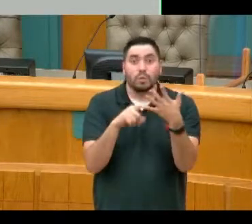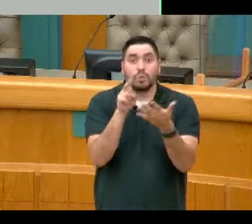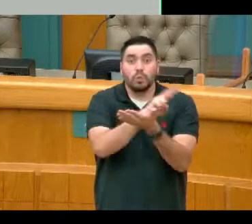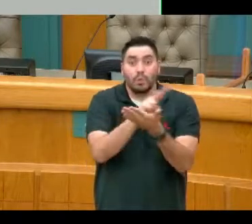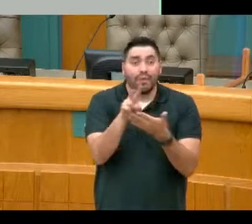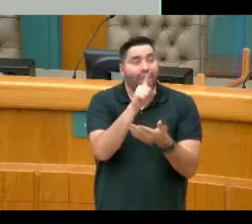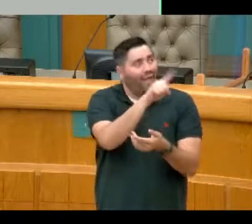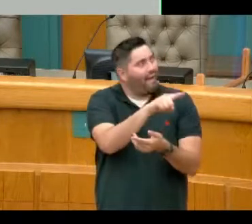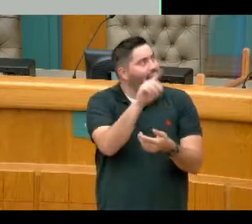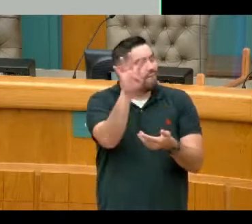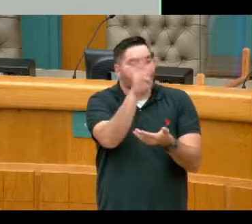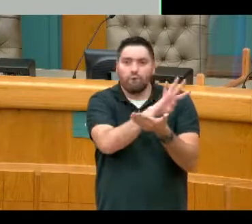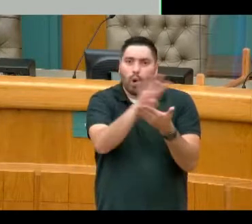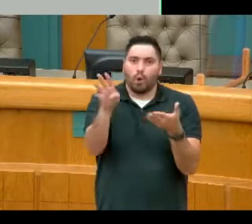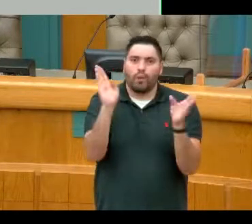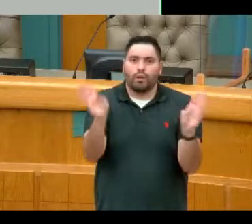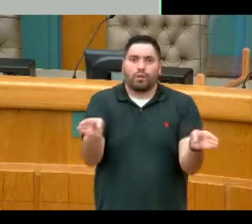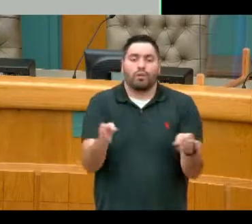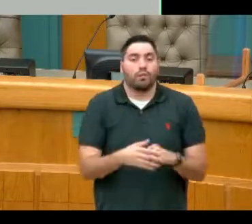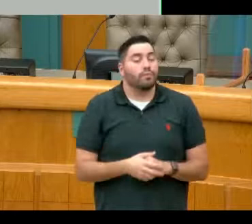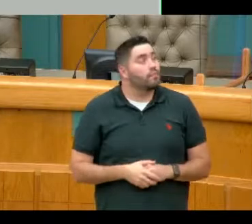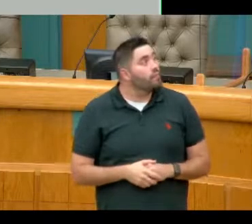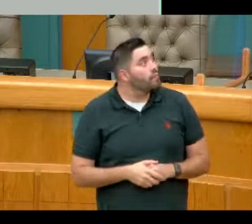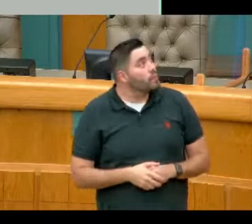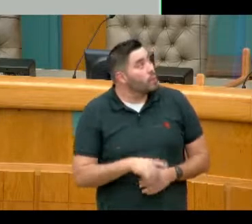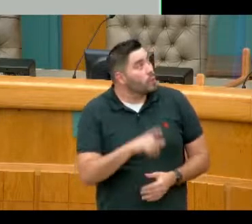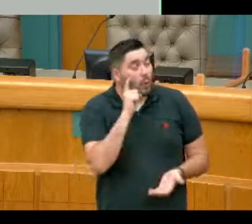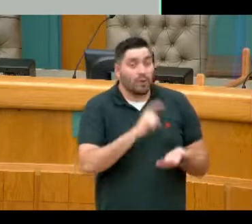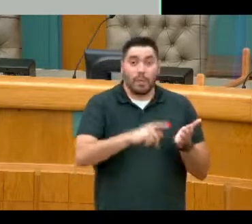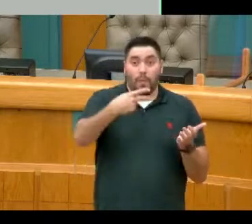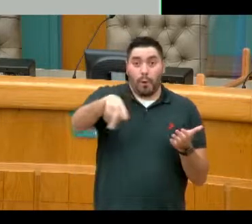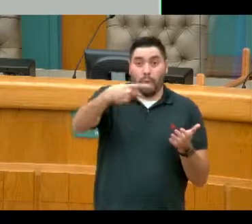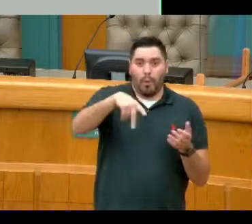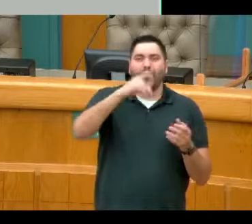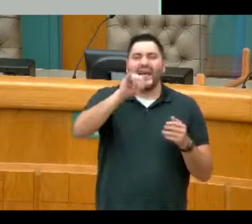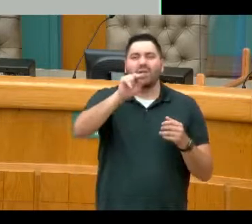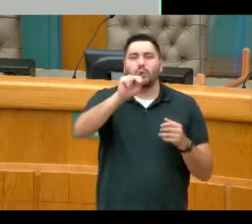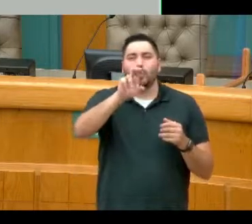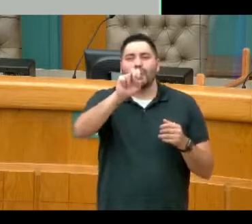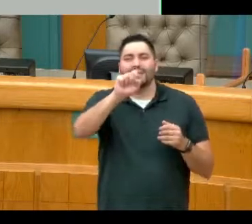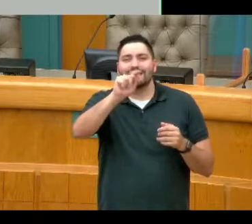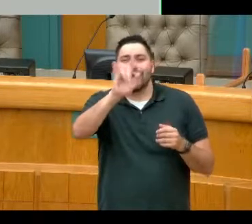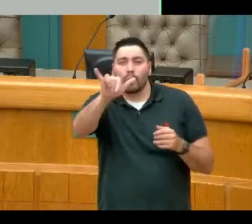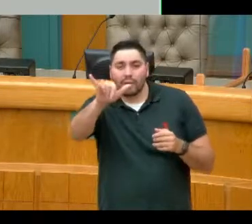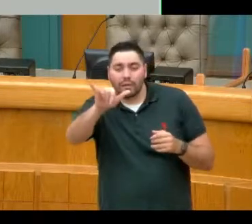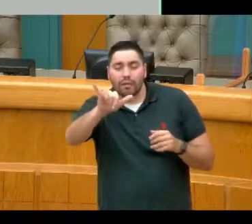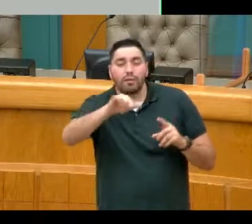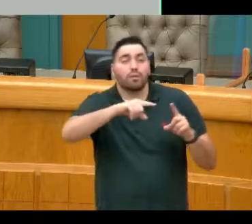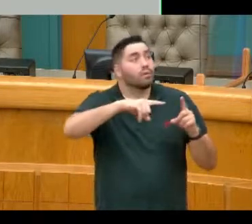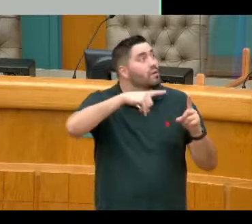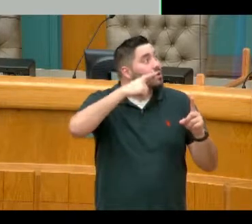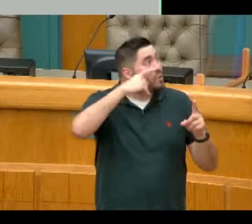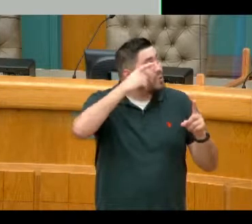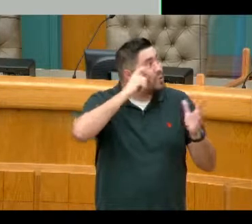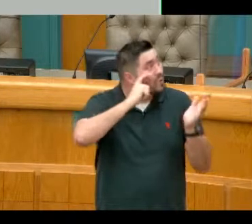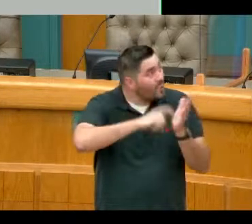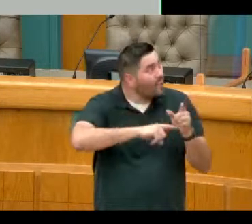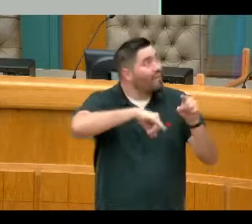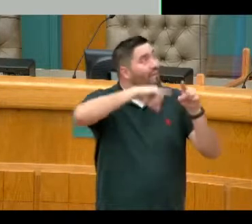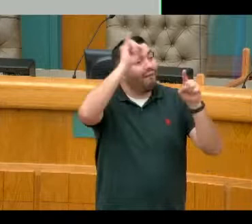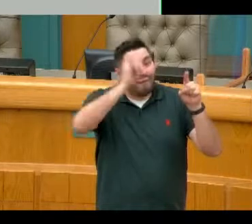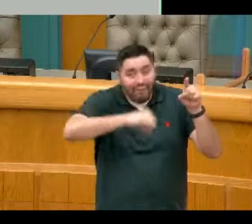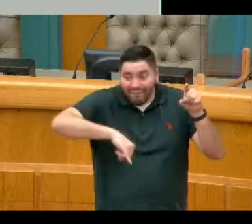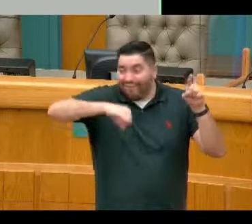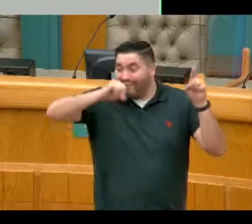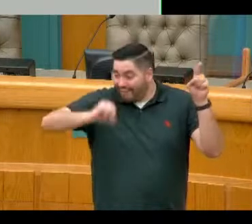So the cases are remaining low, and I know maybe a few days ago people started to get nervous seeing a steady ramp up in the cases over